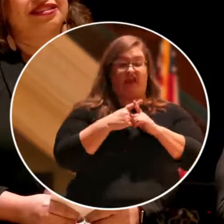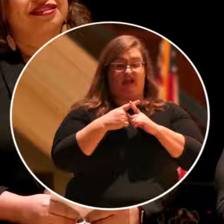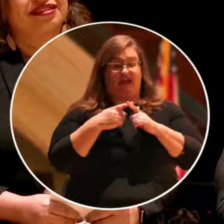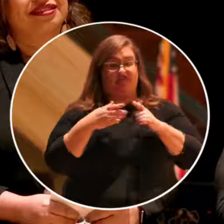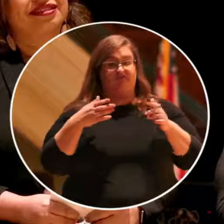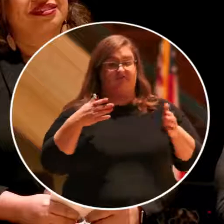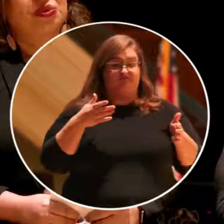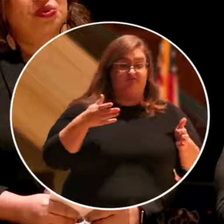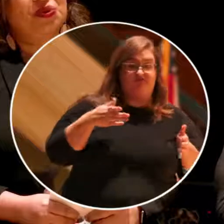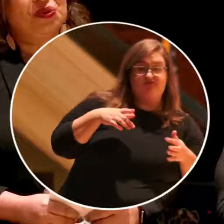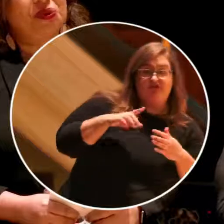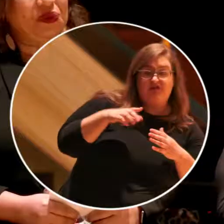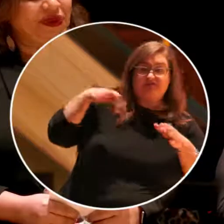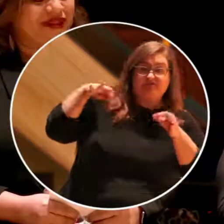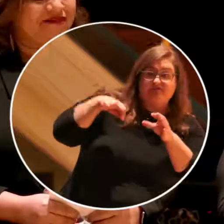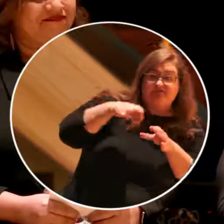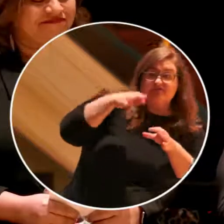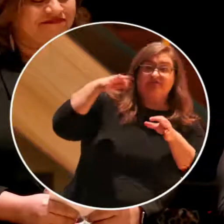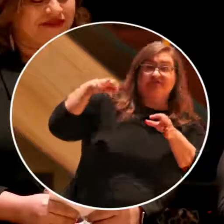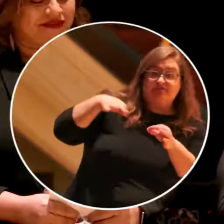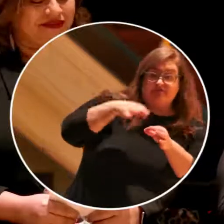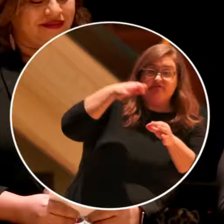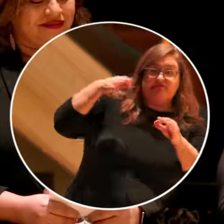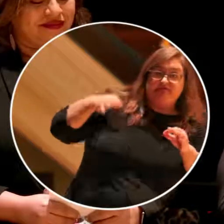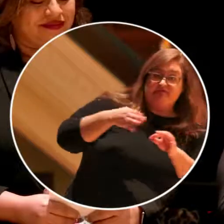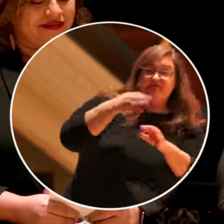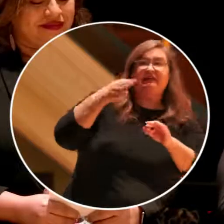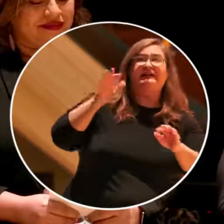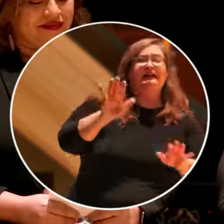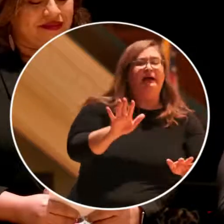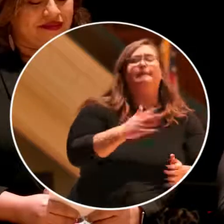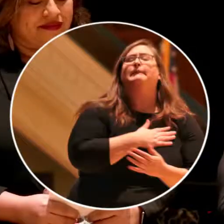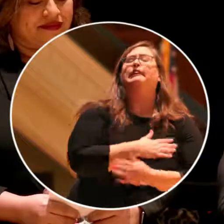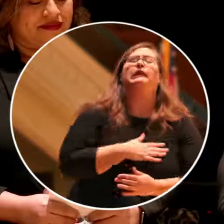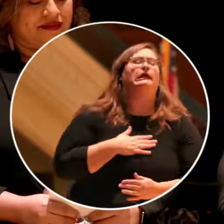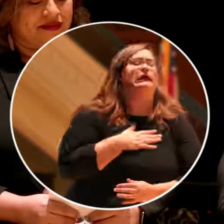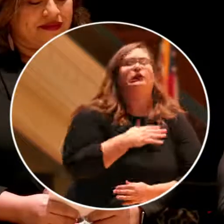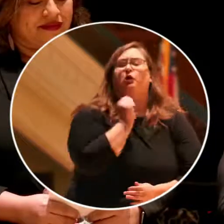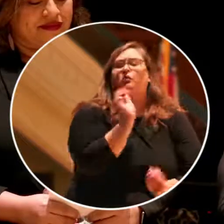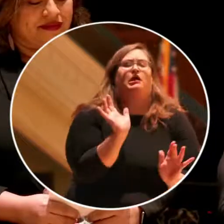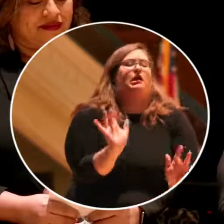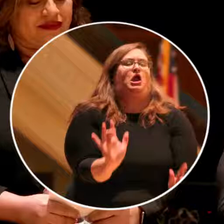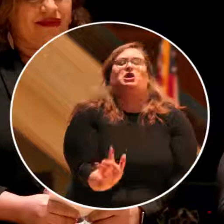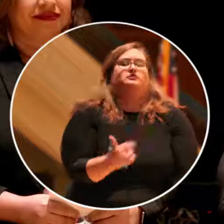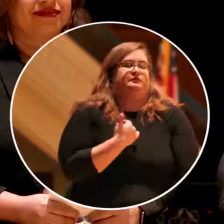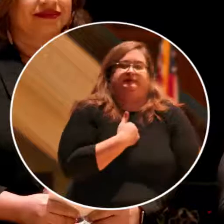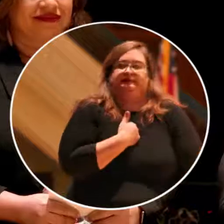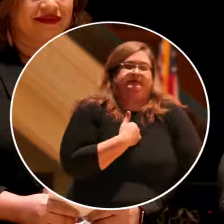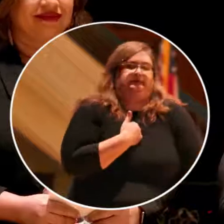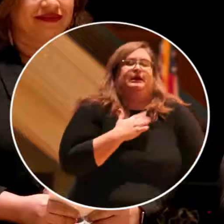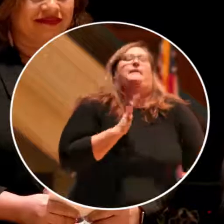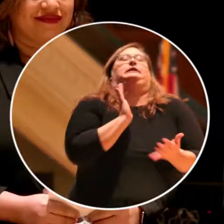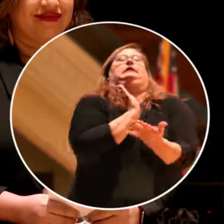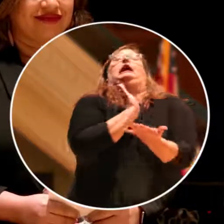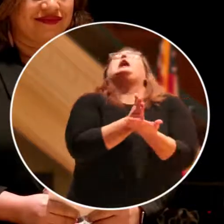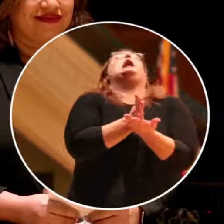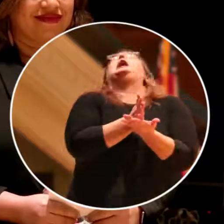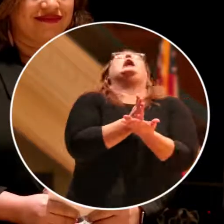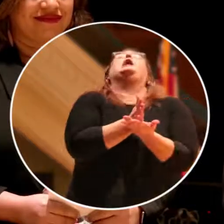and stitching. I begged her to please just leave it all alone. Just